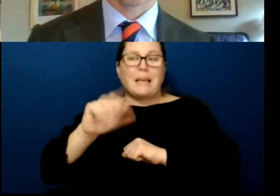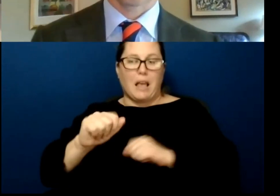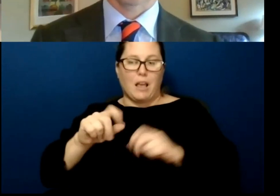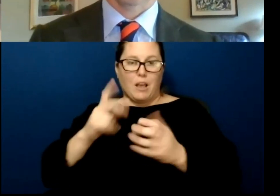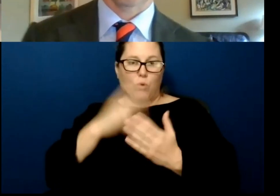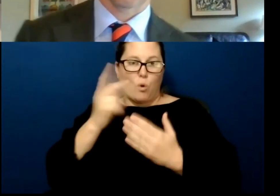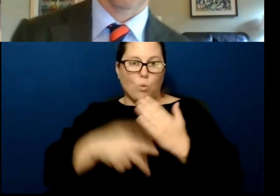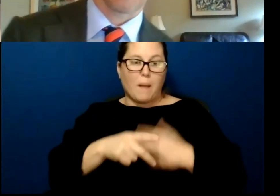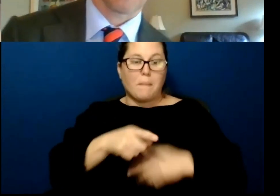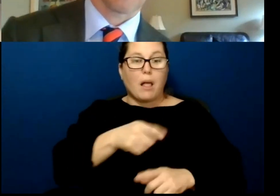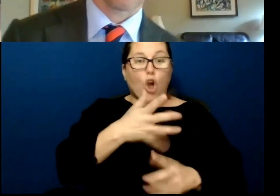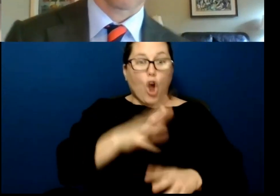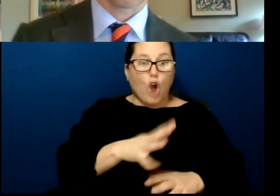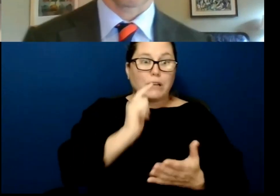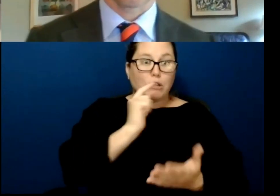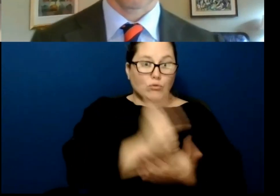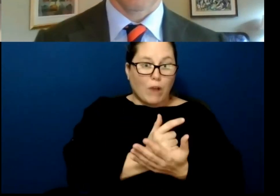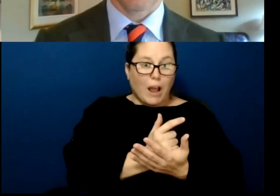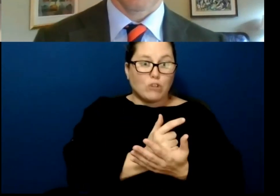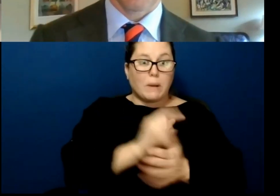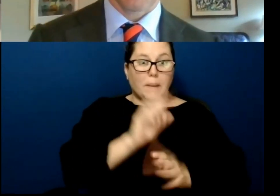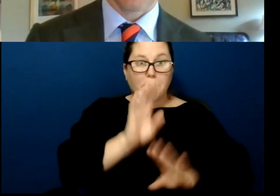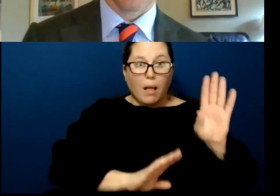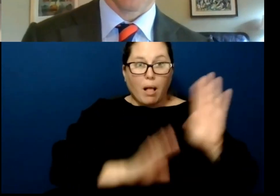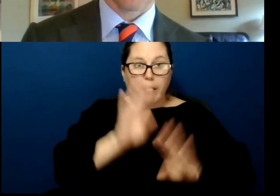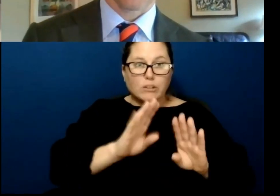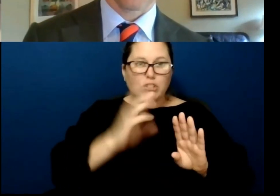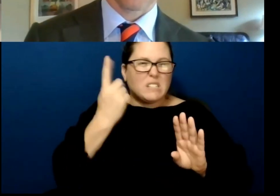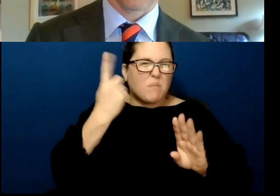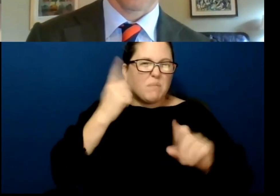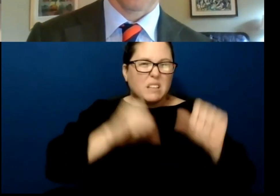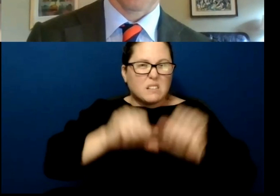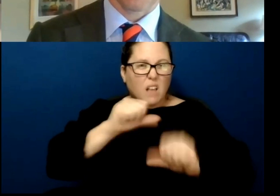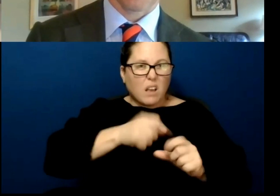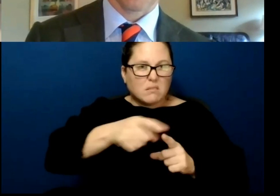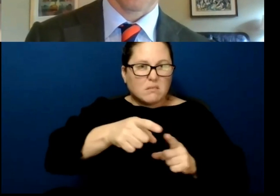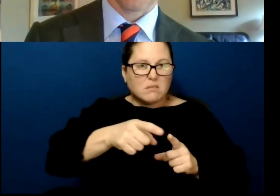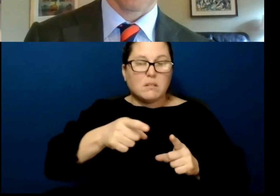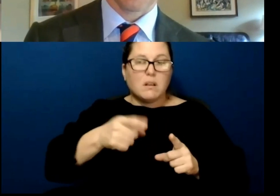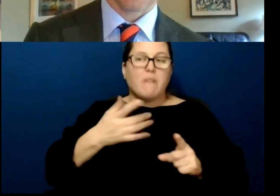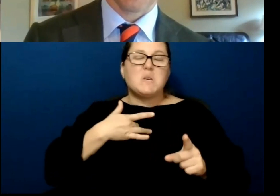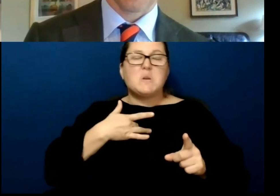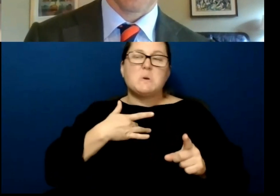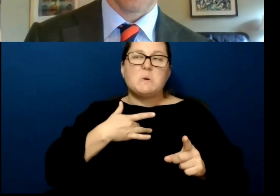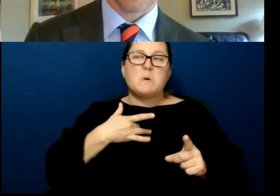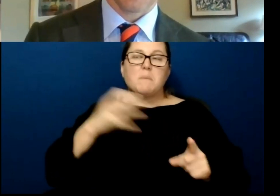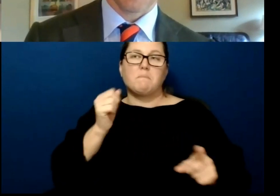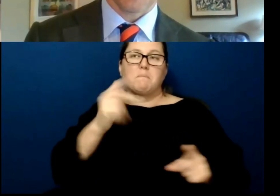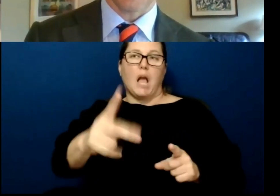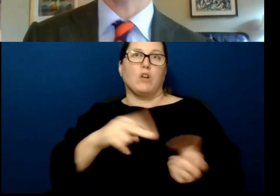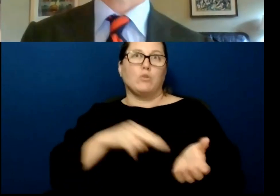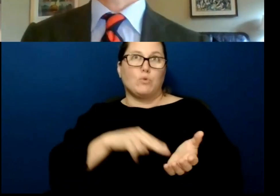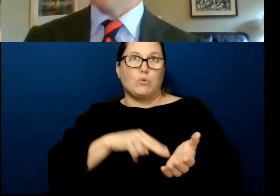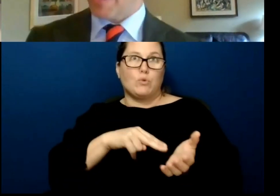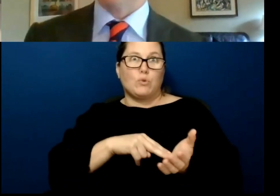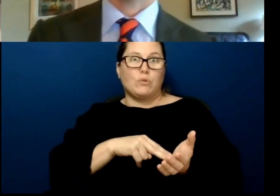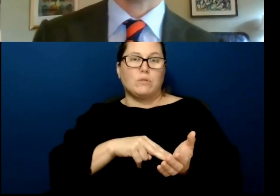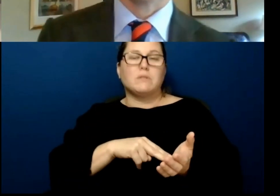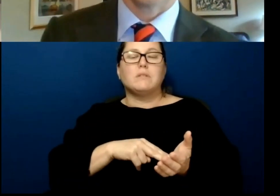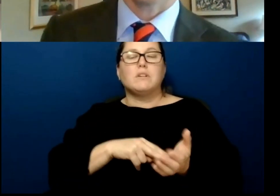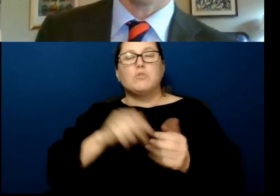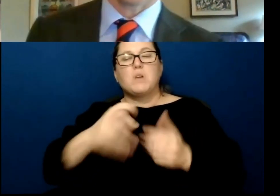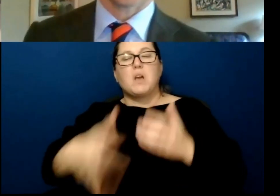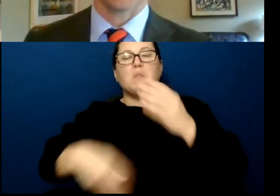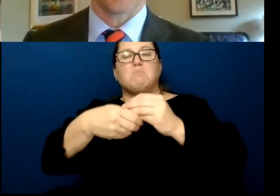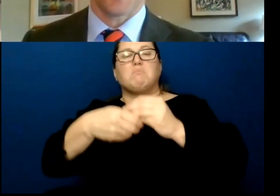bachelor's degree that then want to go back to be a nurse. So there's several ways you can do it, but quickest is right around 4 years. Okay,